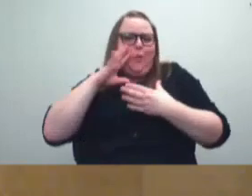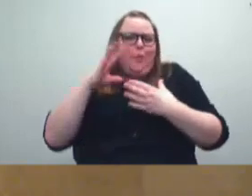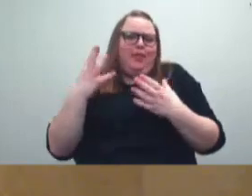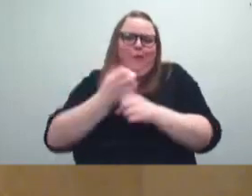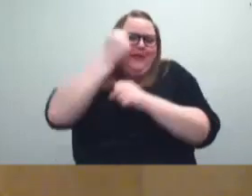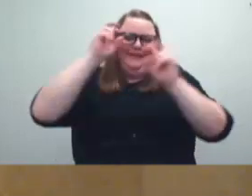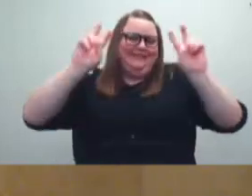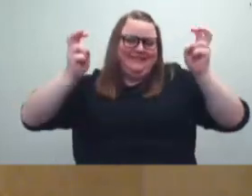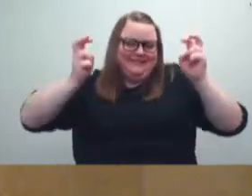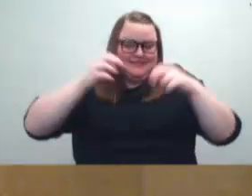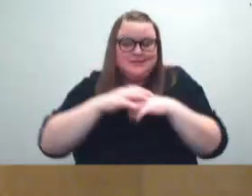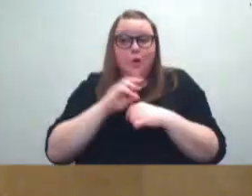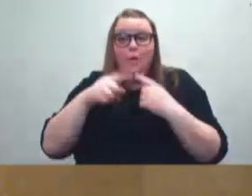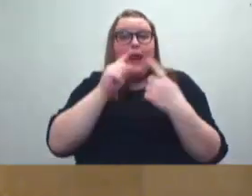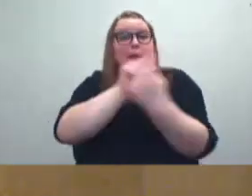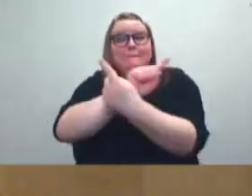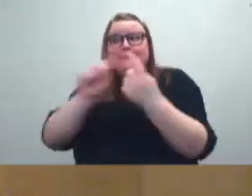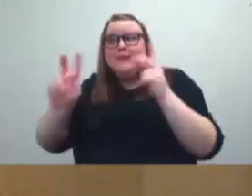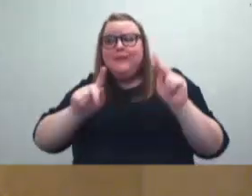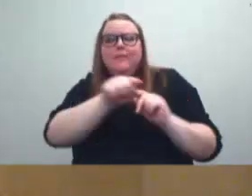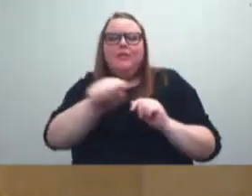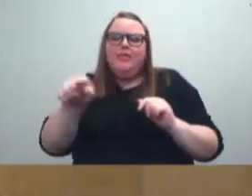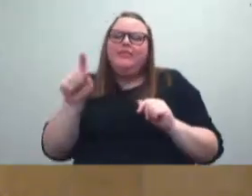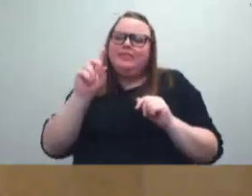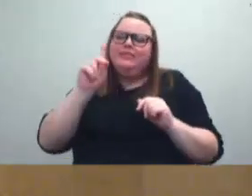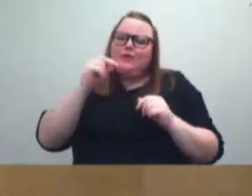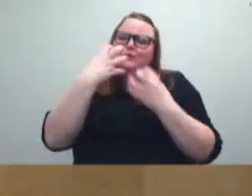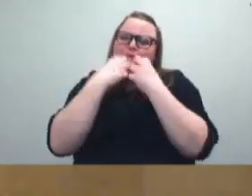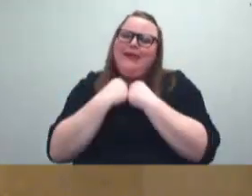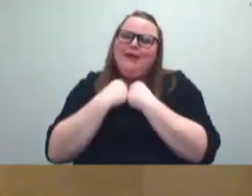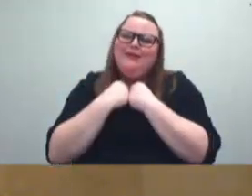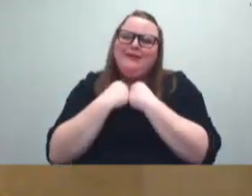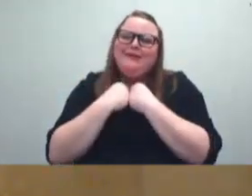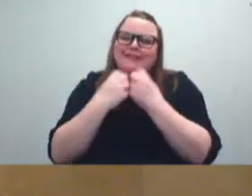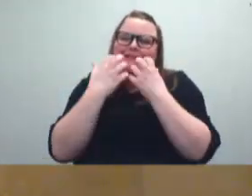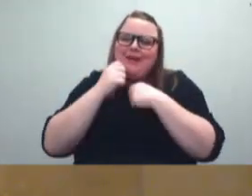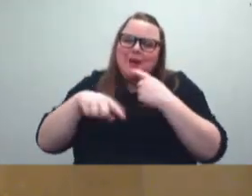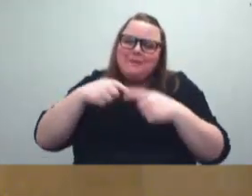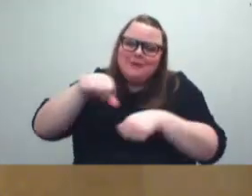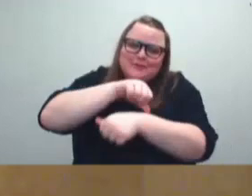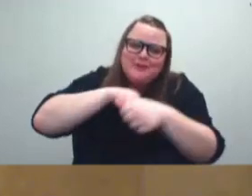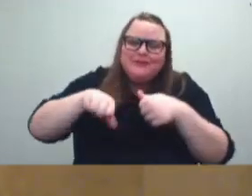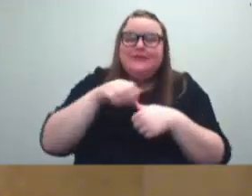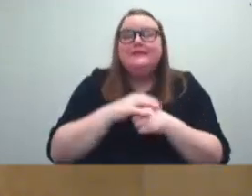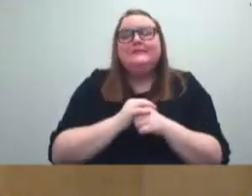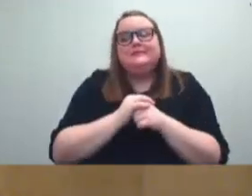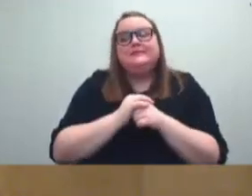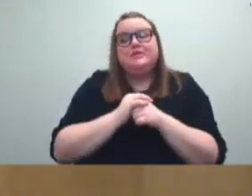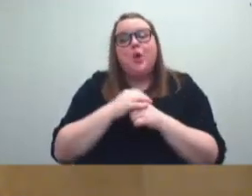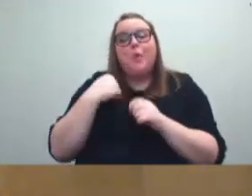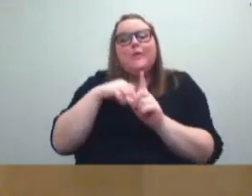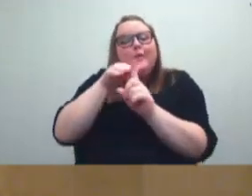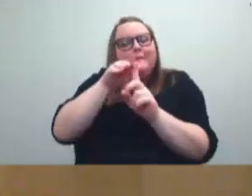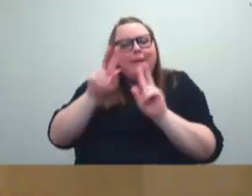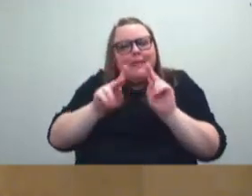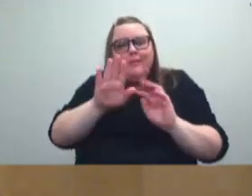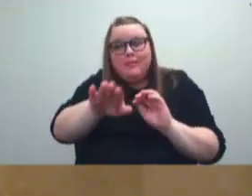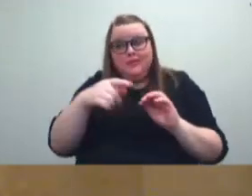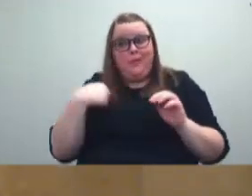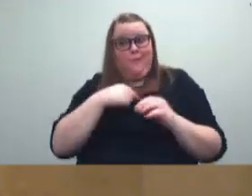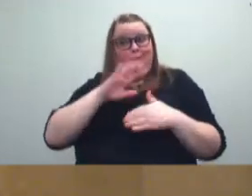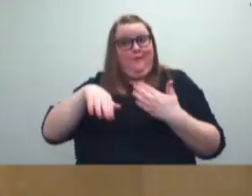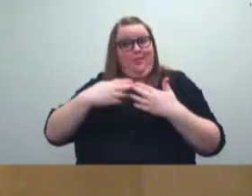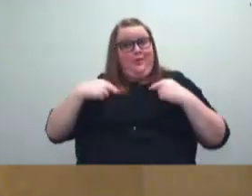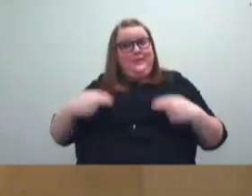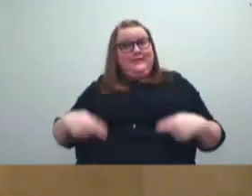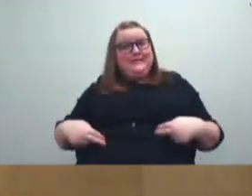region, people truly do care about each other. Put money aside, put these things. If we can just remind people that we're humans and that we need to care, you'd